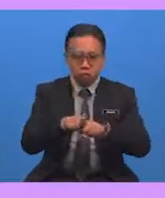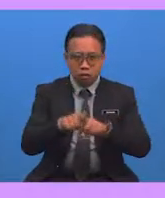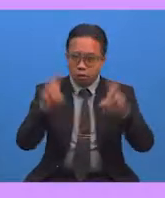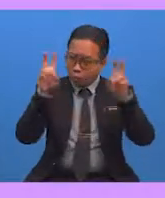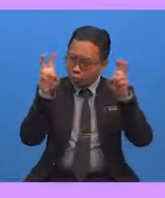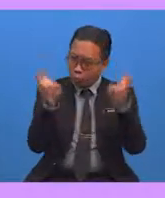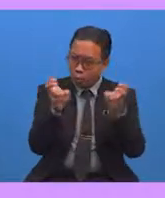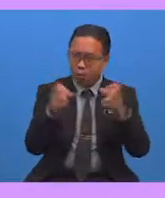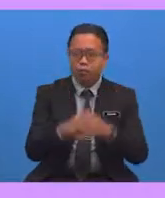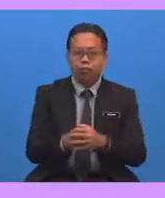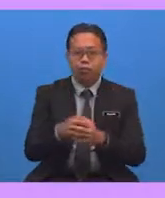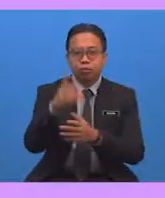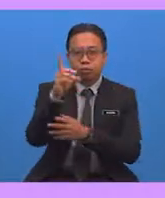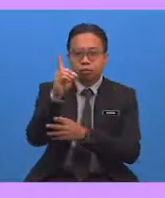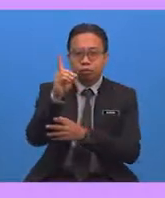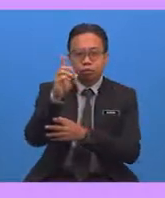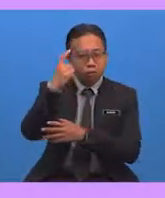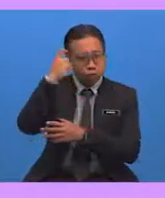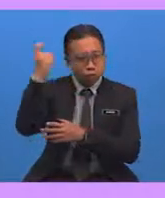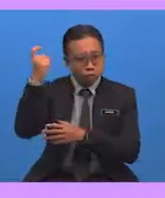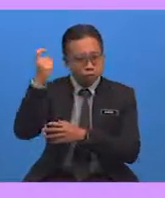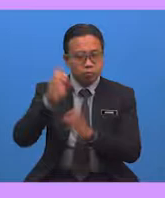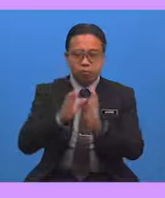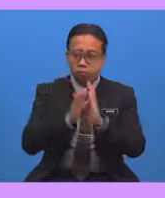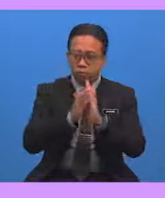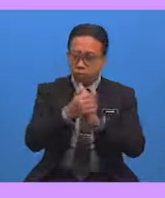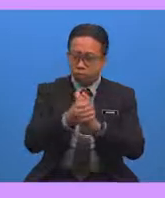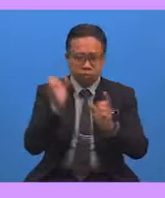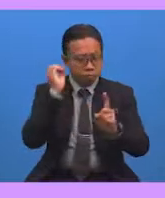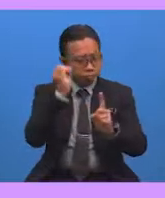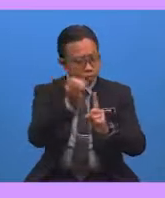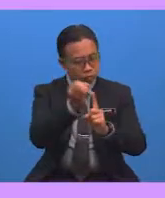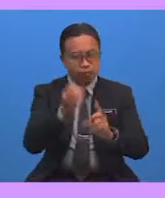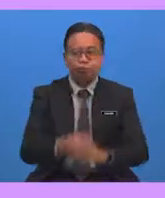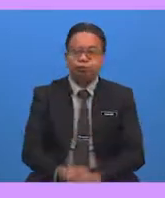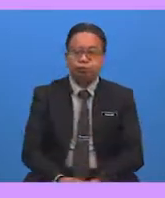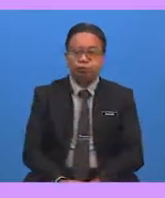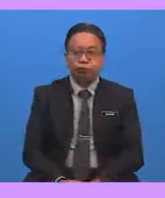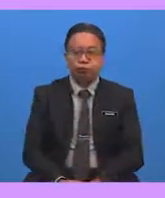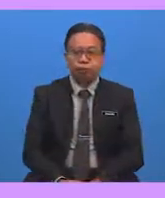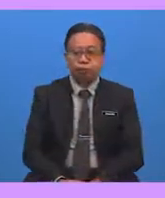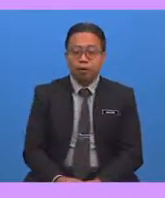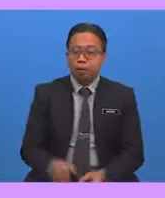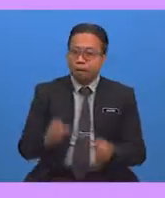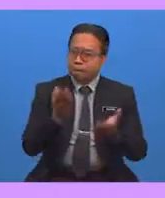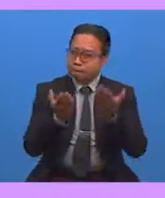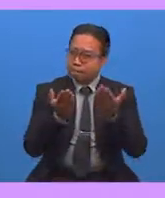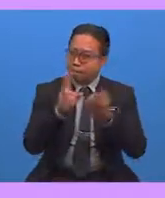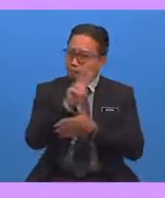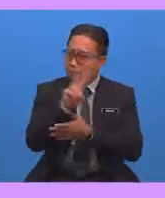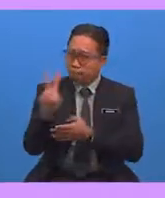dream becomes a goal when action is taken towards its achievement, by Bo